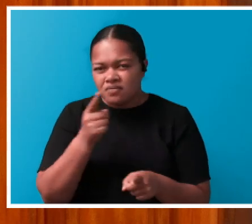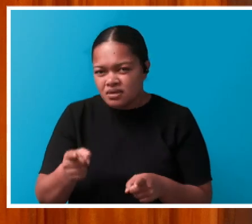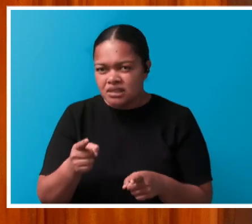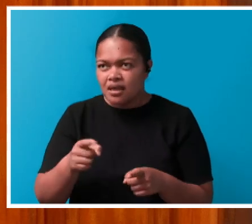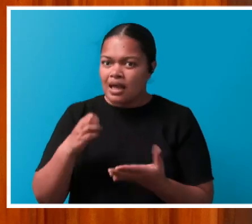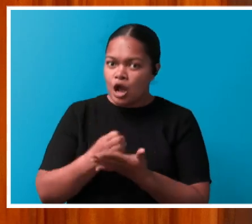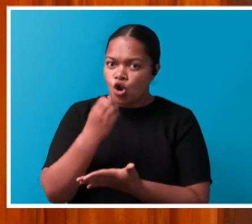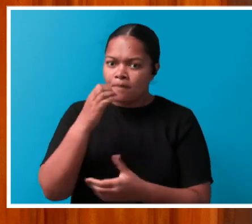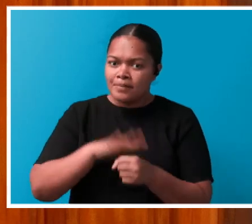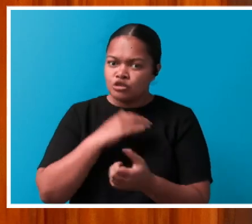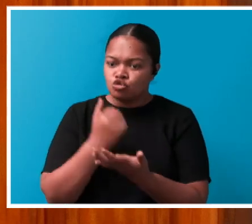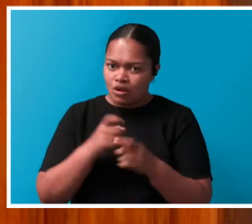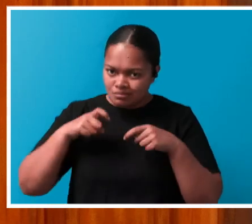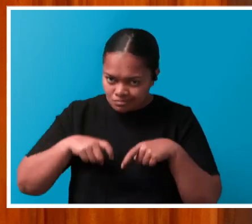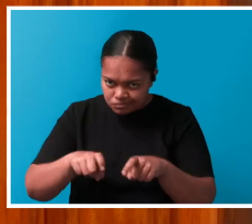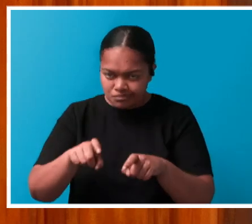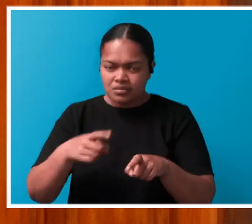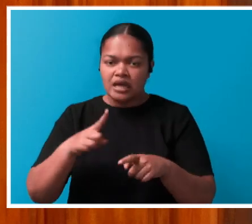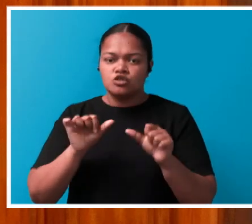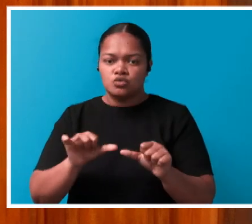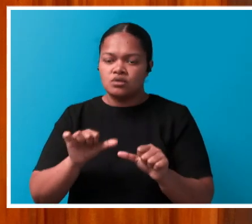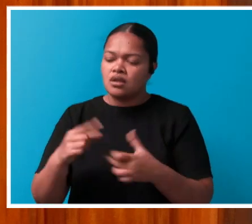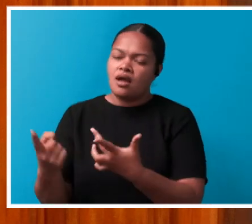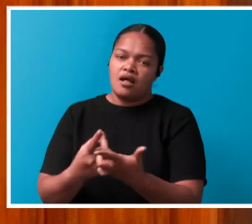stability, and security, among others.